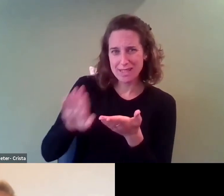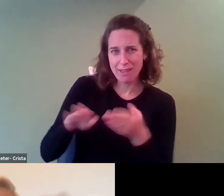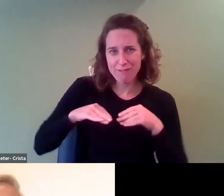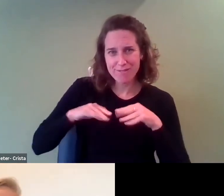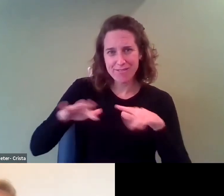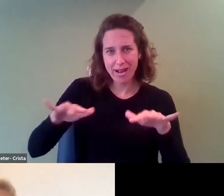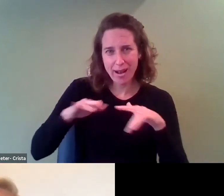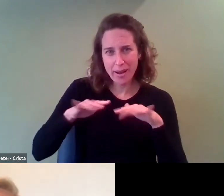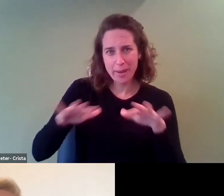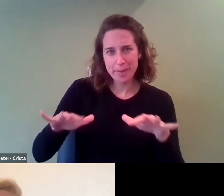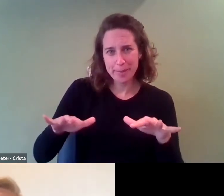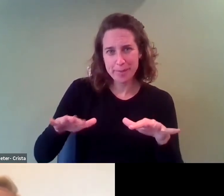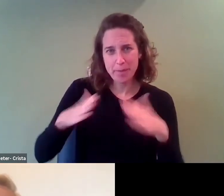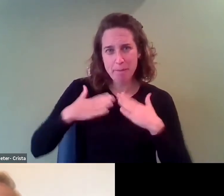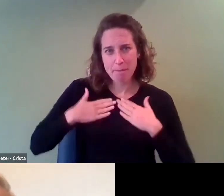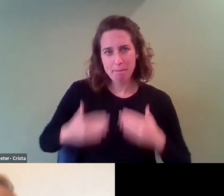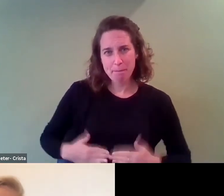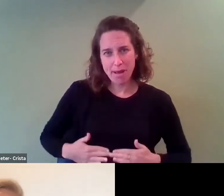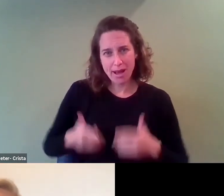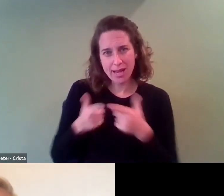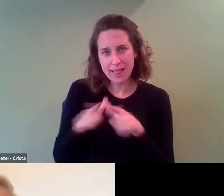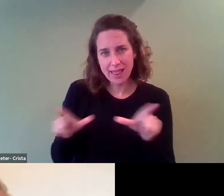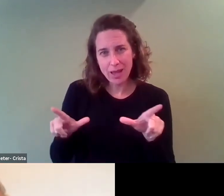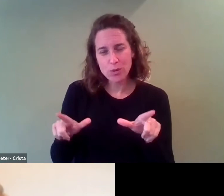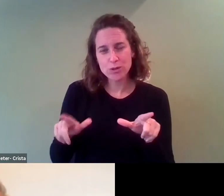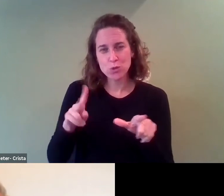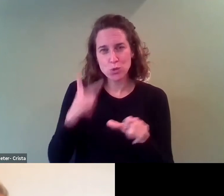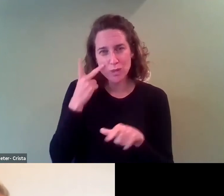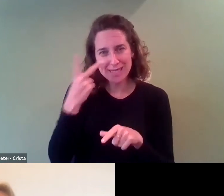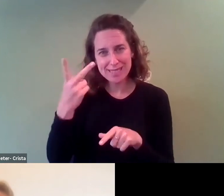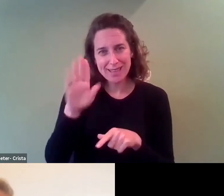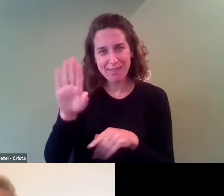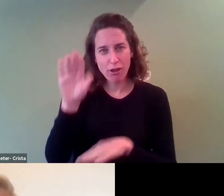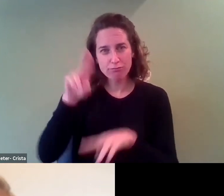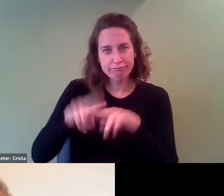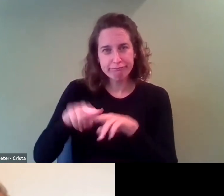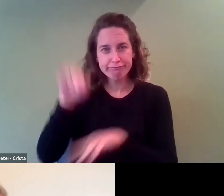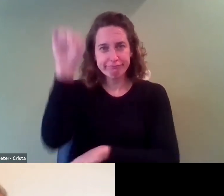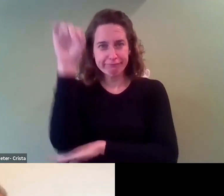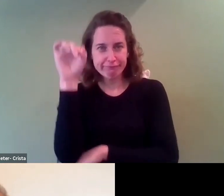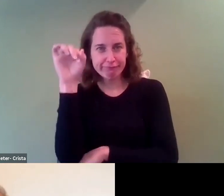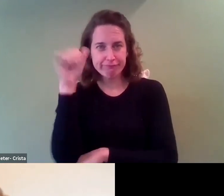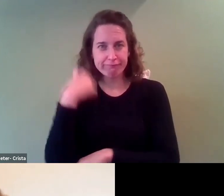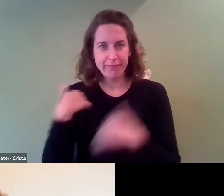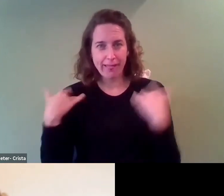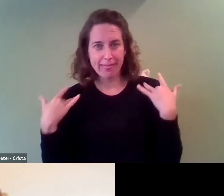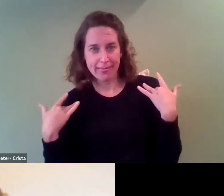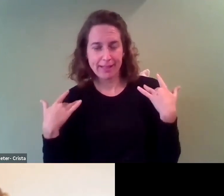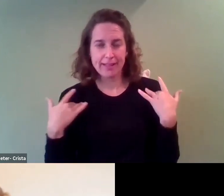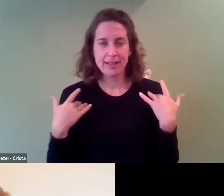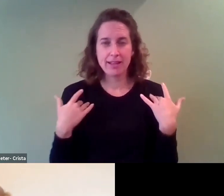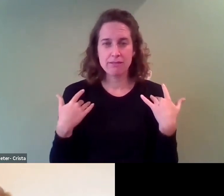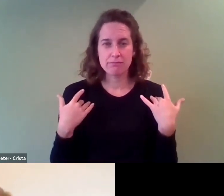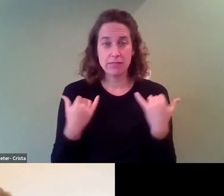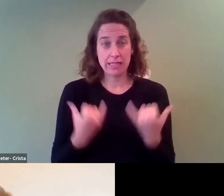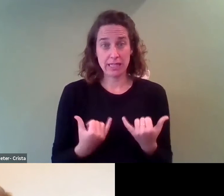language because you actually see more of their posture and the way they lean forward or lean back. And in this case,